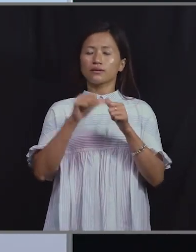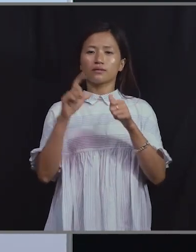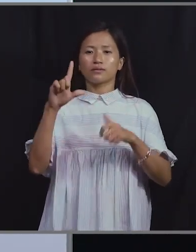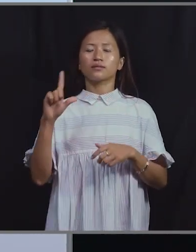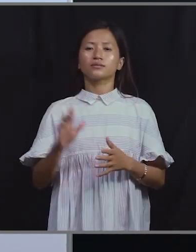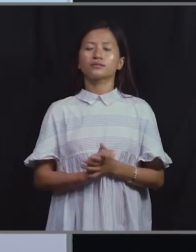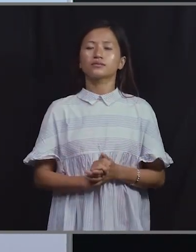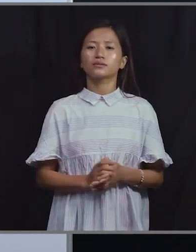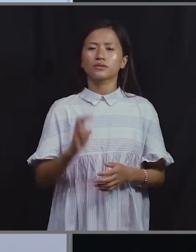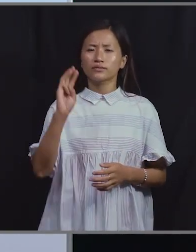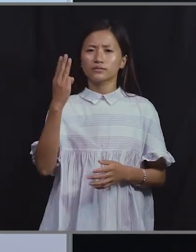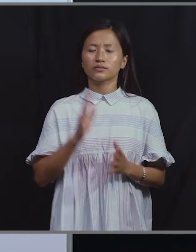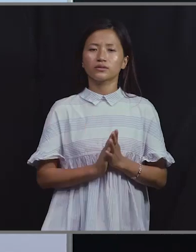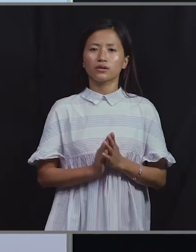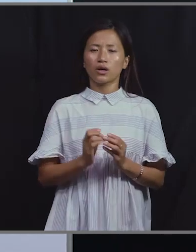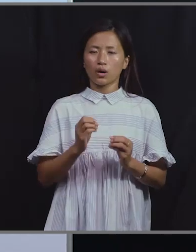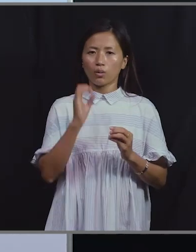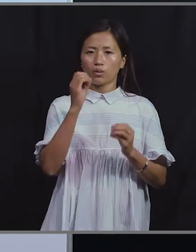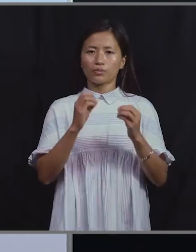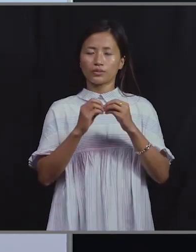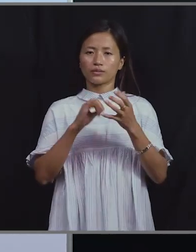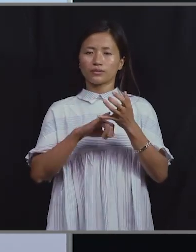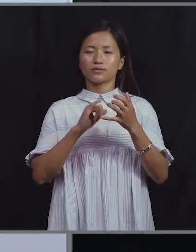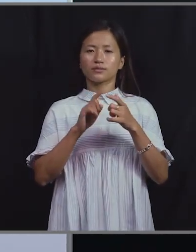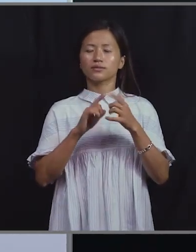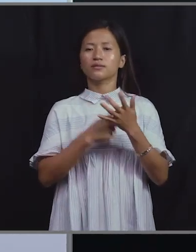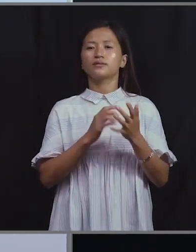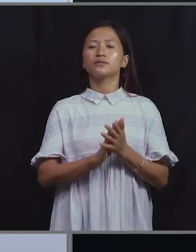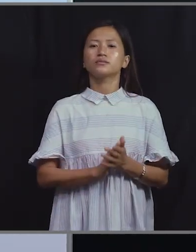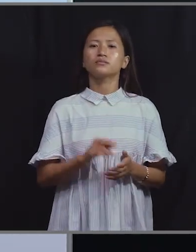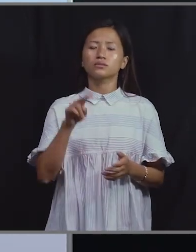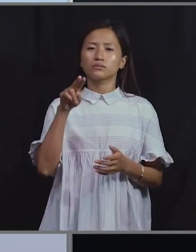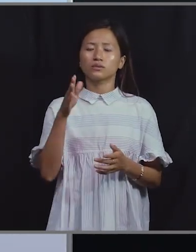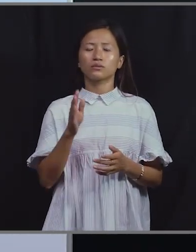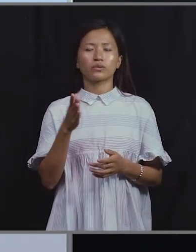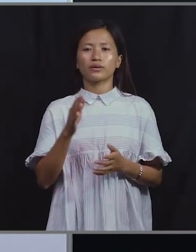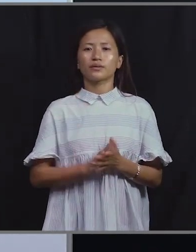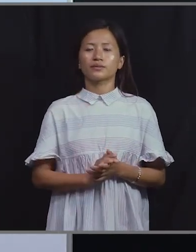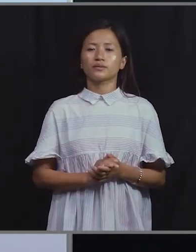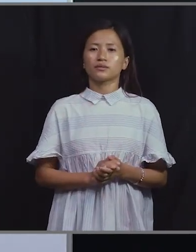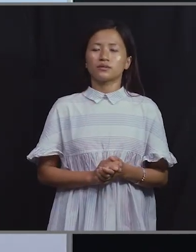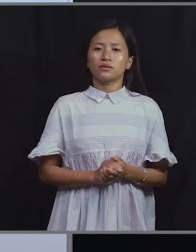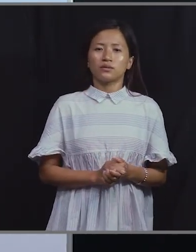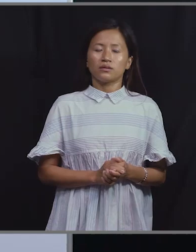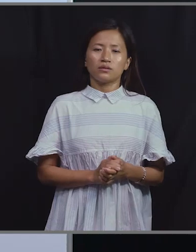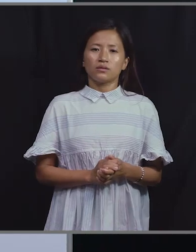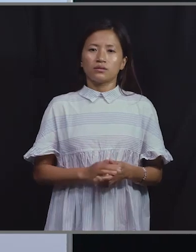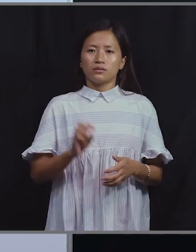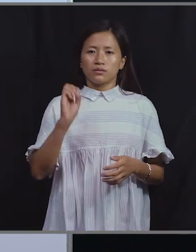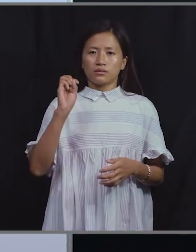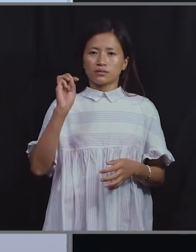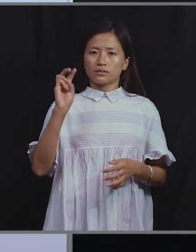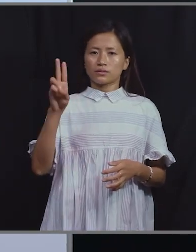3 observers. Okay, these 3 observers were not a member of the non-aligned nation. Please remember that. In these